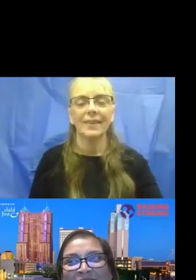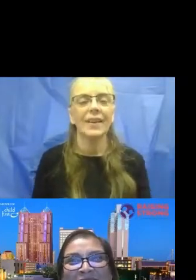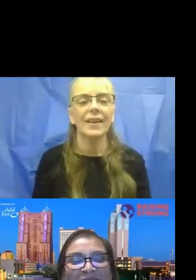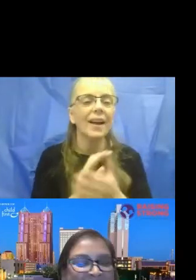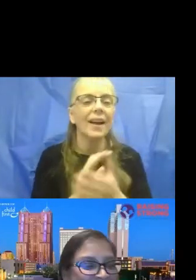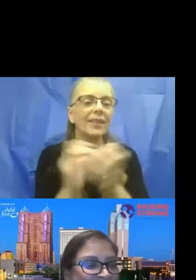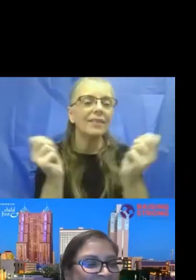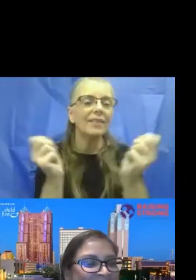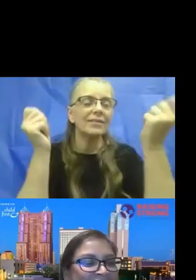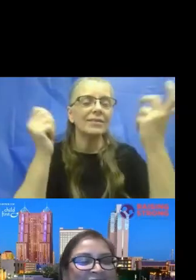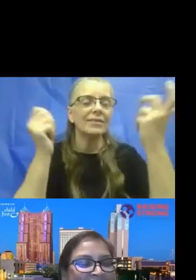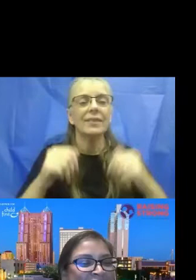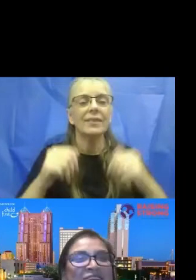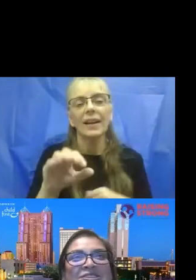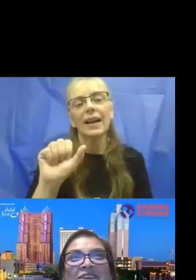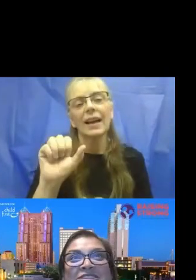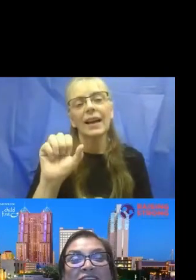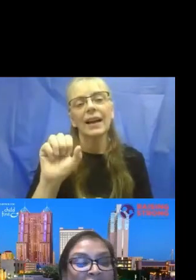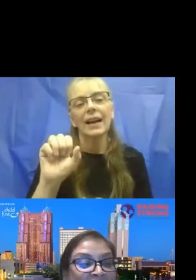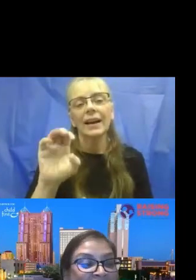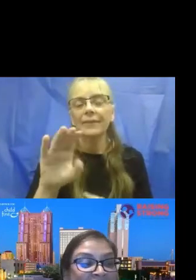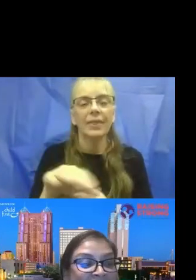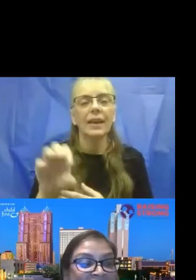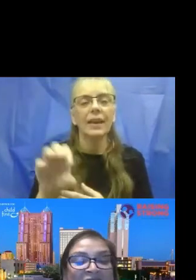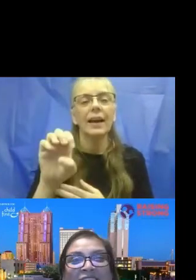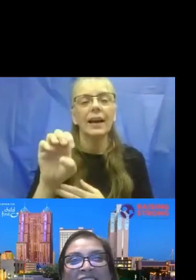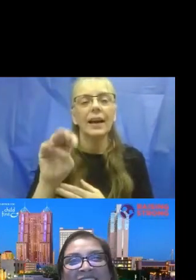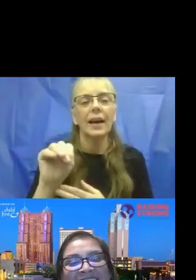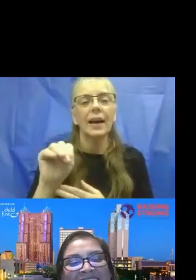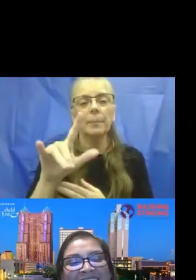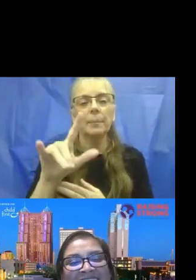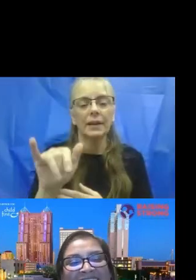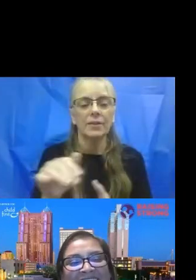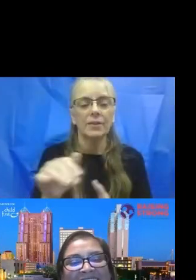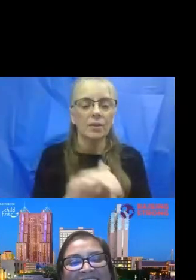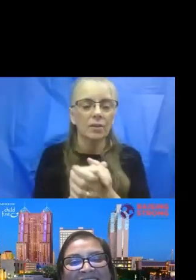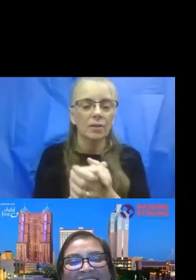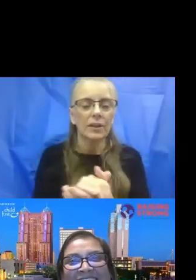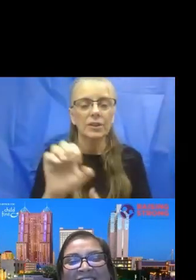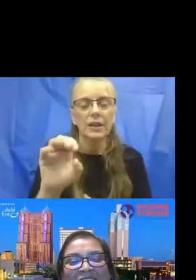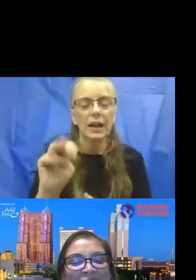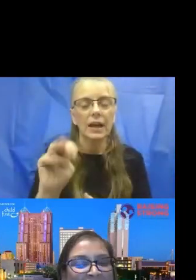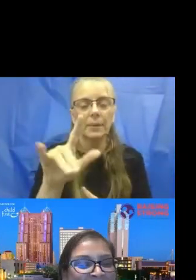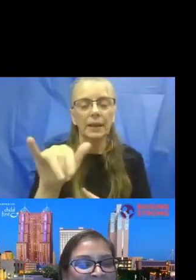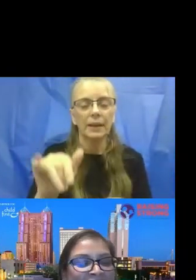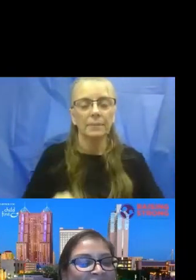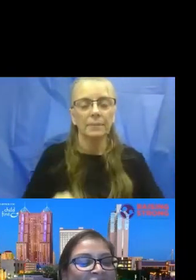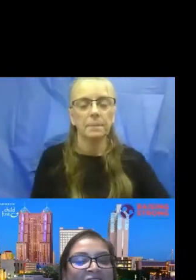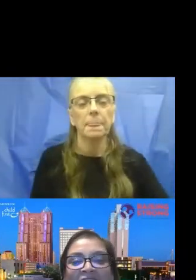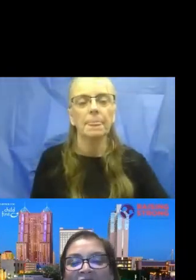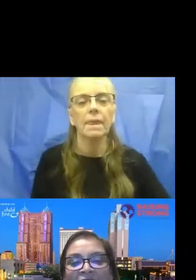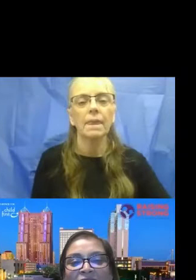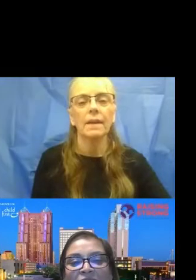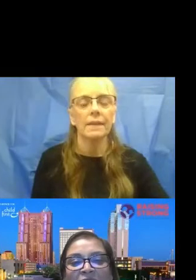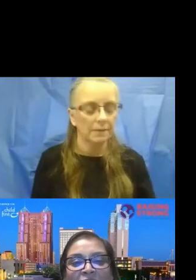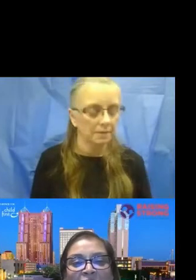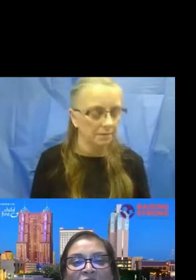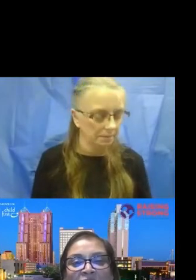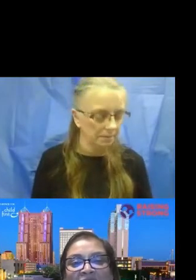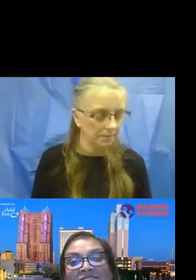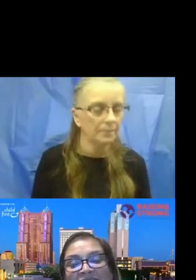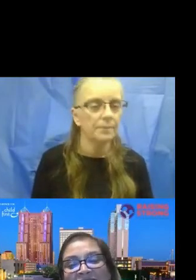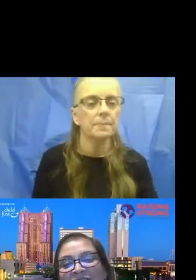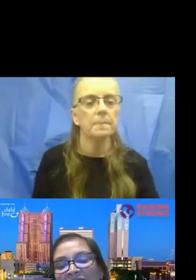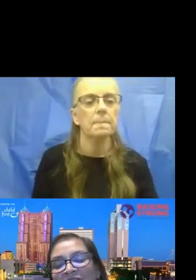Boo. So let's congratulate her. And Emily, we